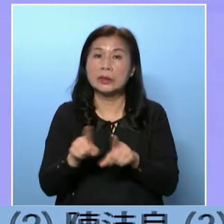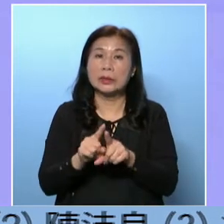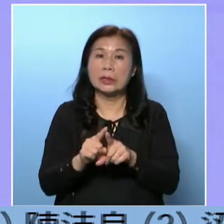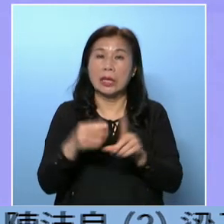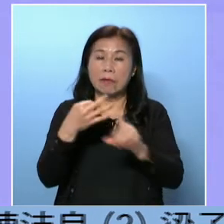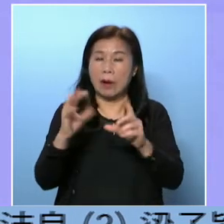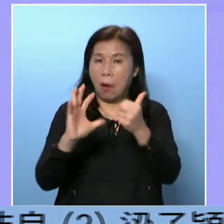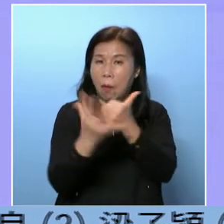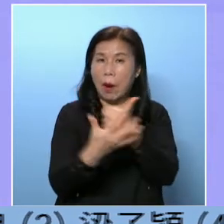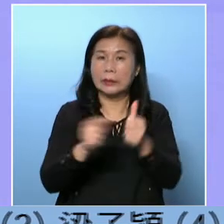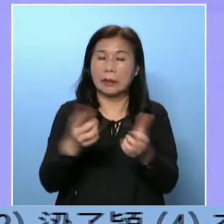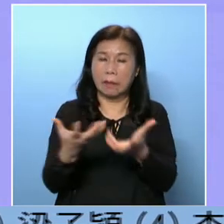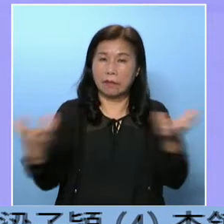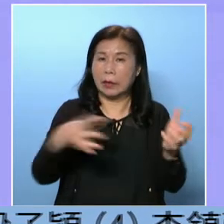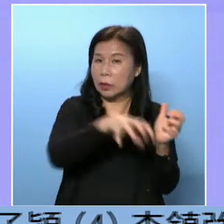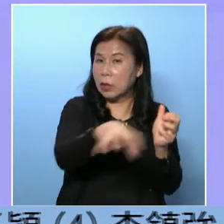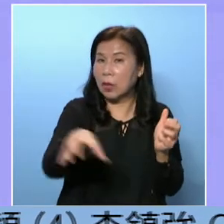also, we should have a